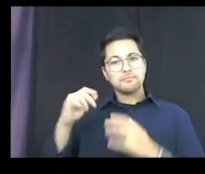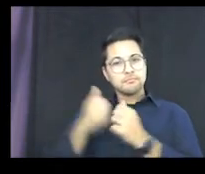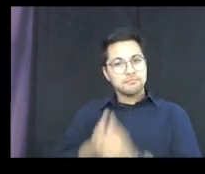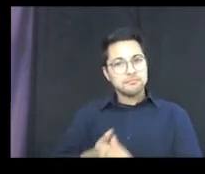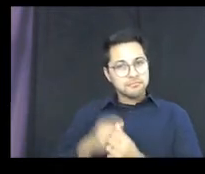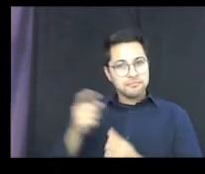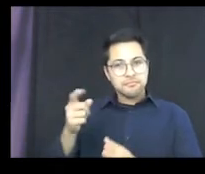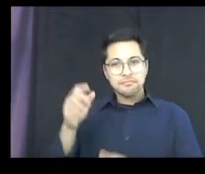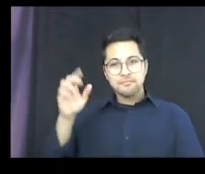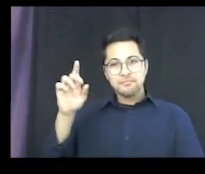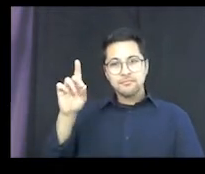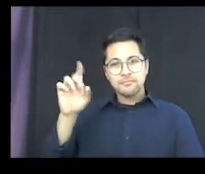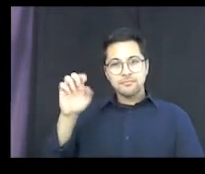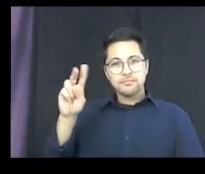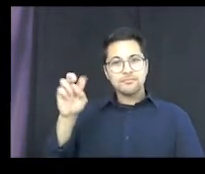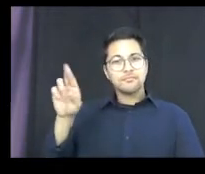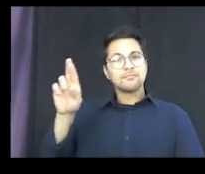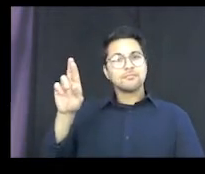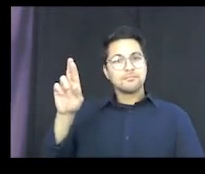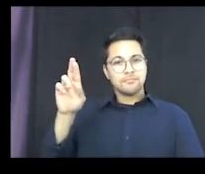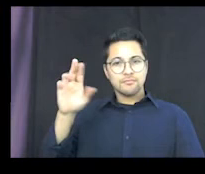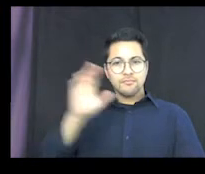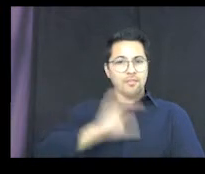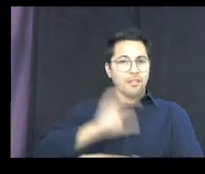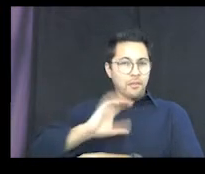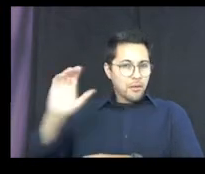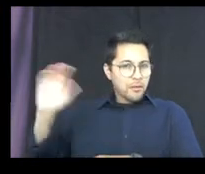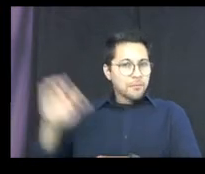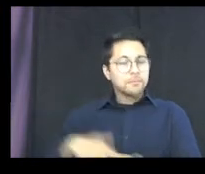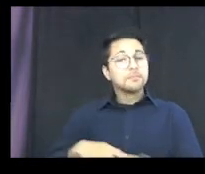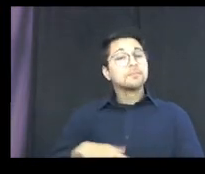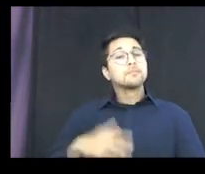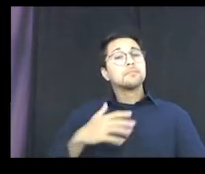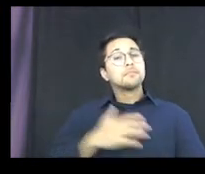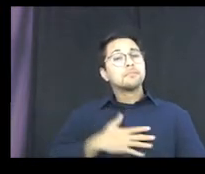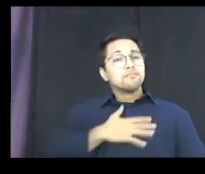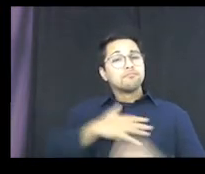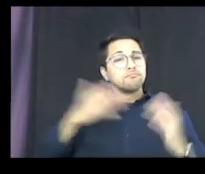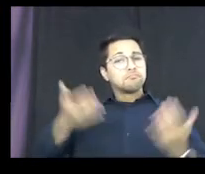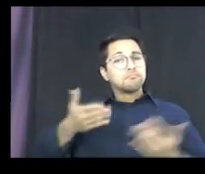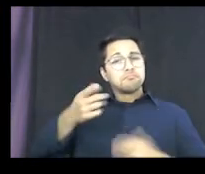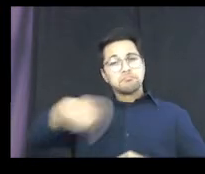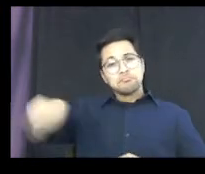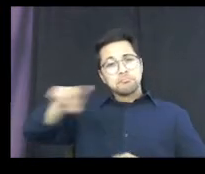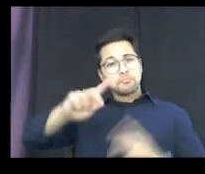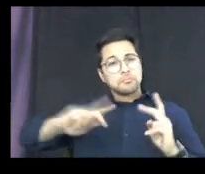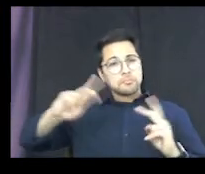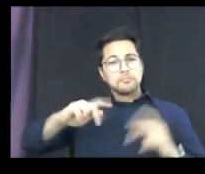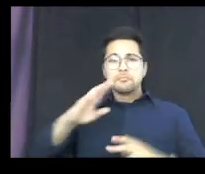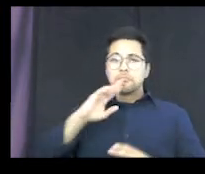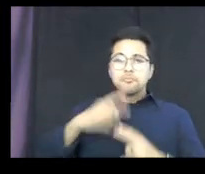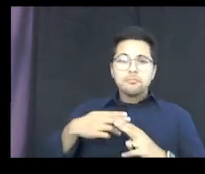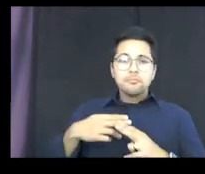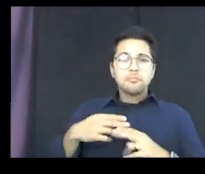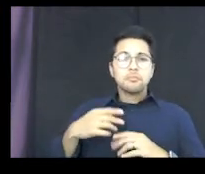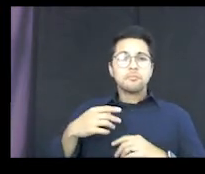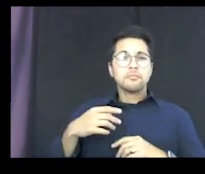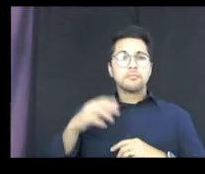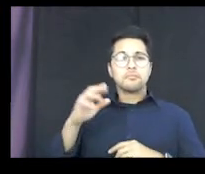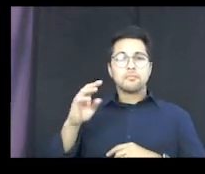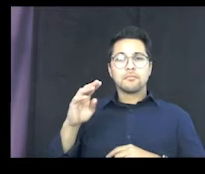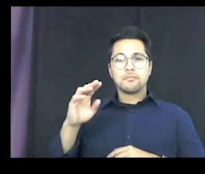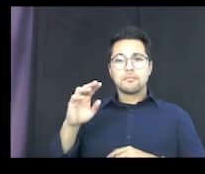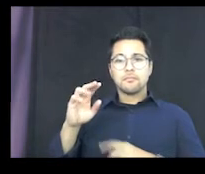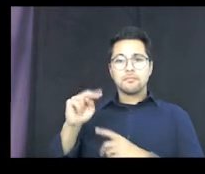in Denver, Colorado. Please welcome these individuals as they talk about